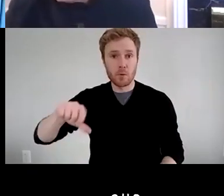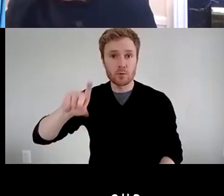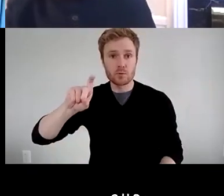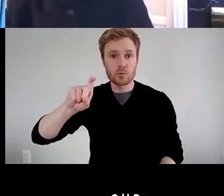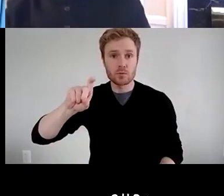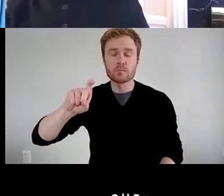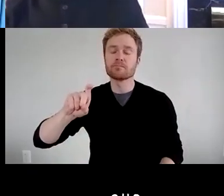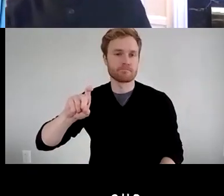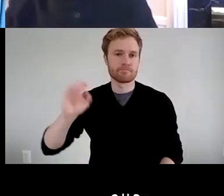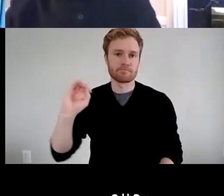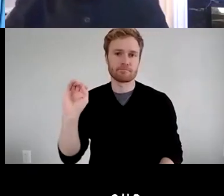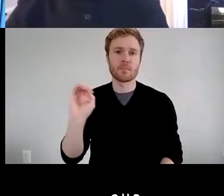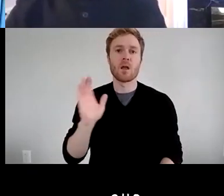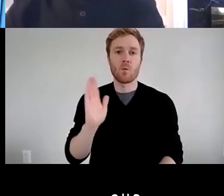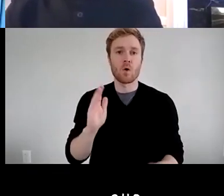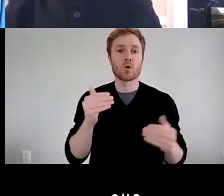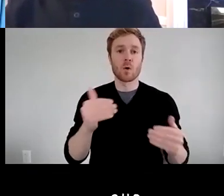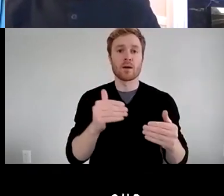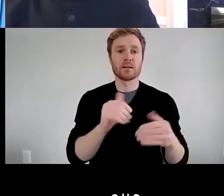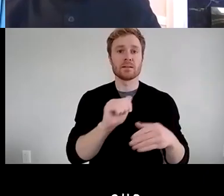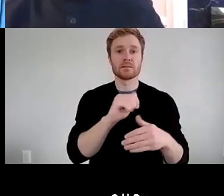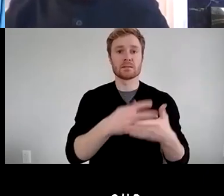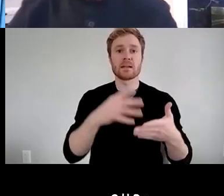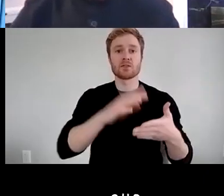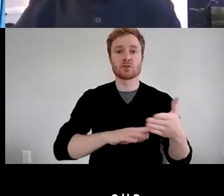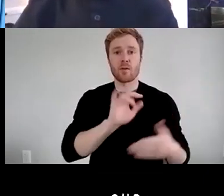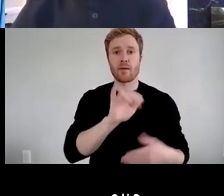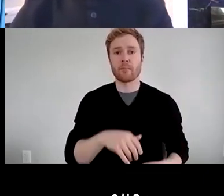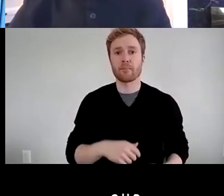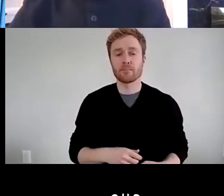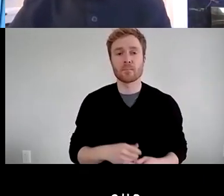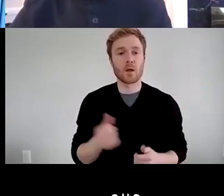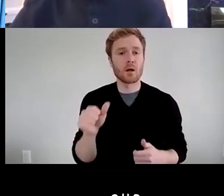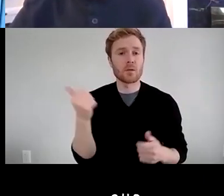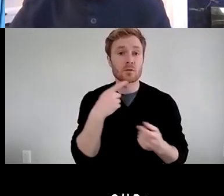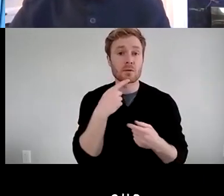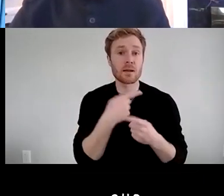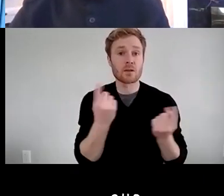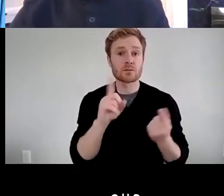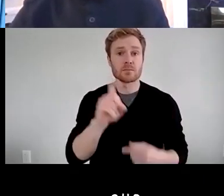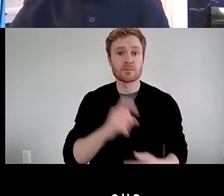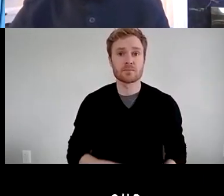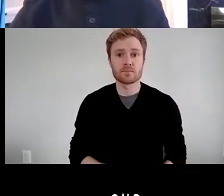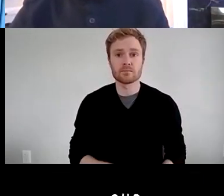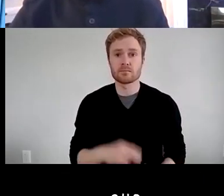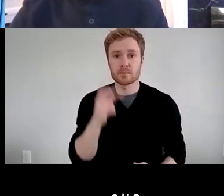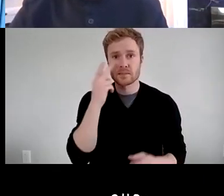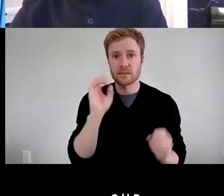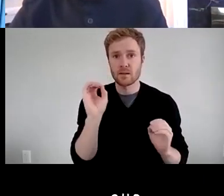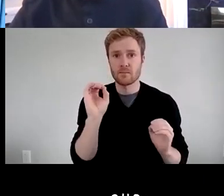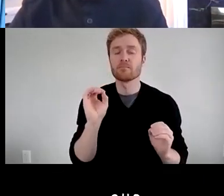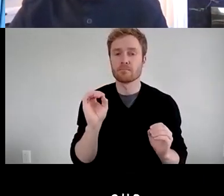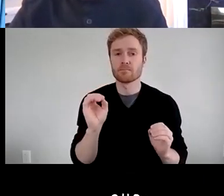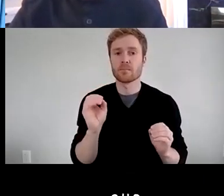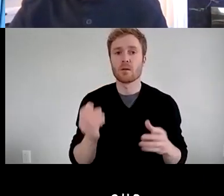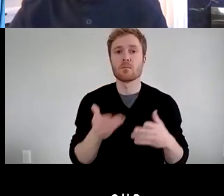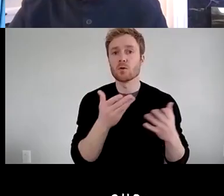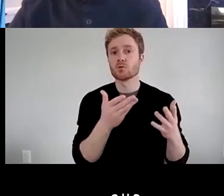concerning Pittsburgh public schools and the education of our children during the